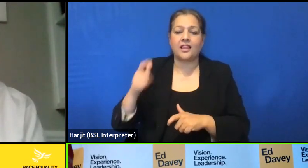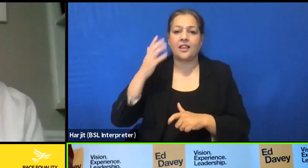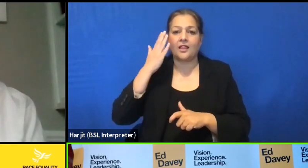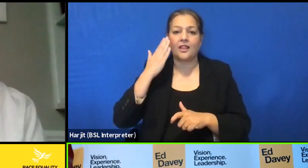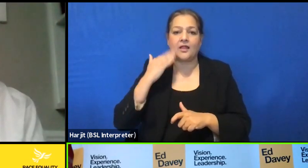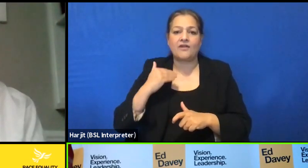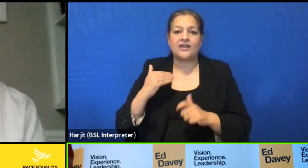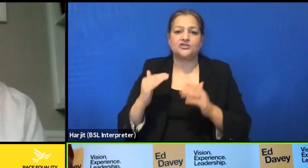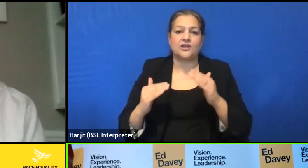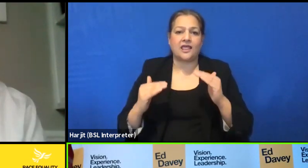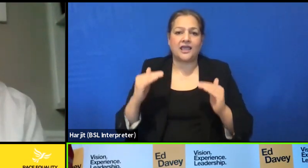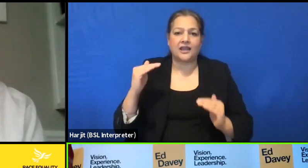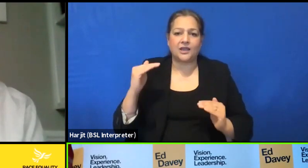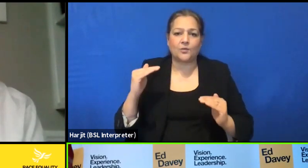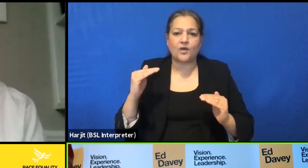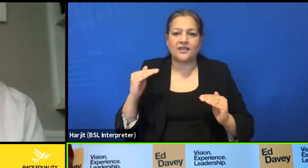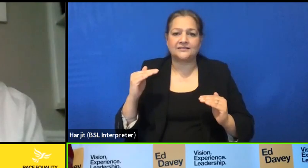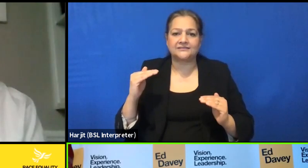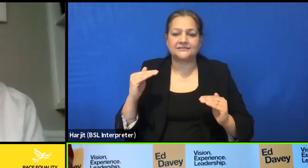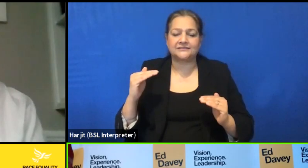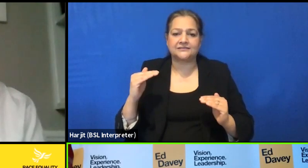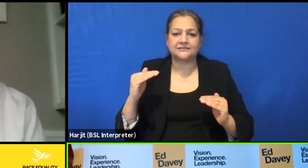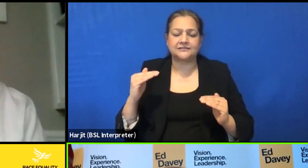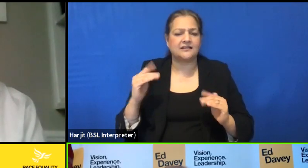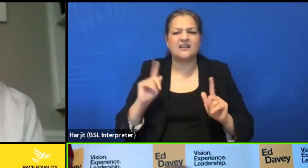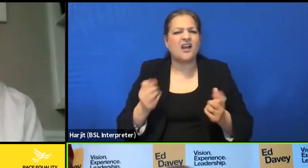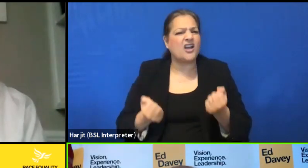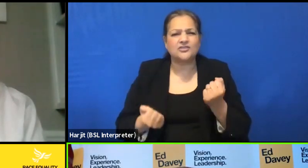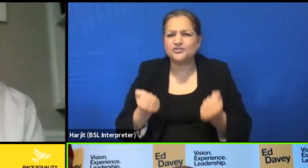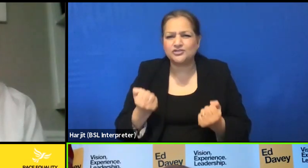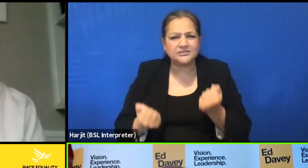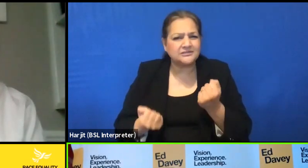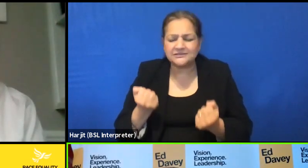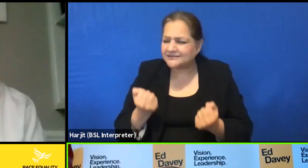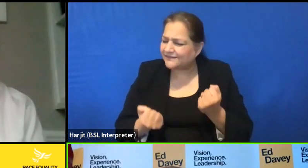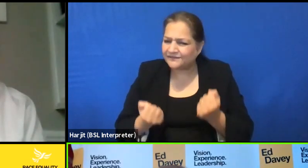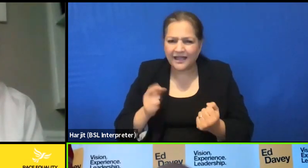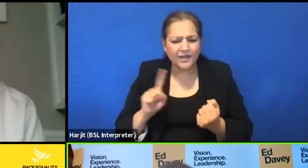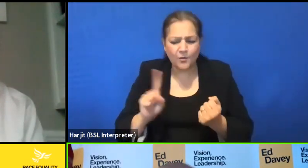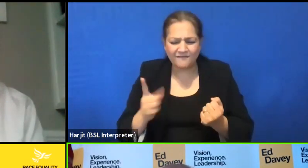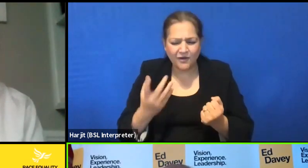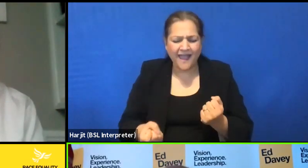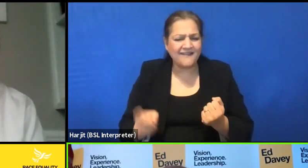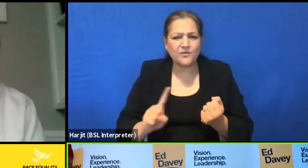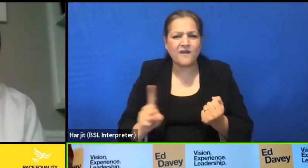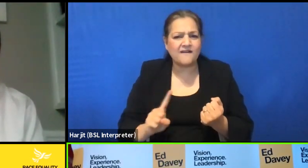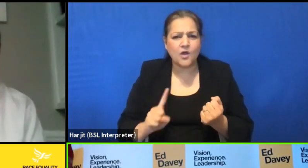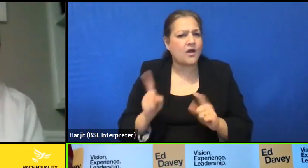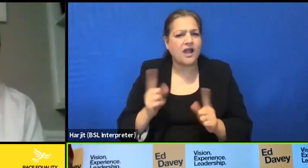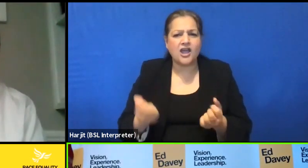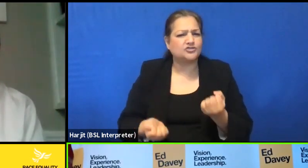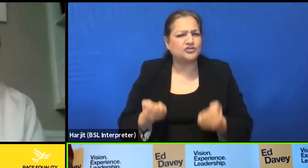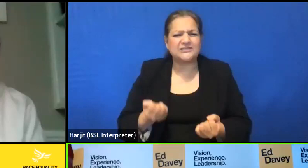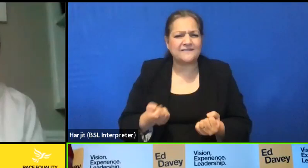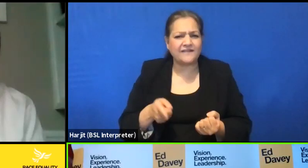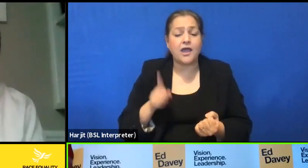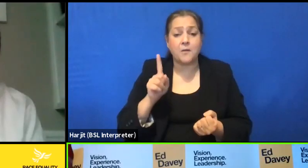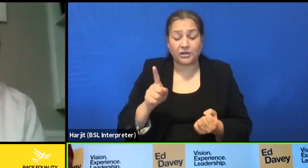is not only unjustifiable in its sense, in itself, but given the history, is doubly,